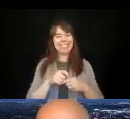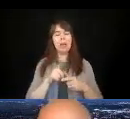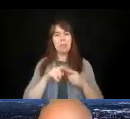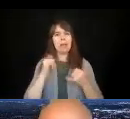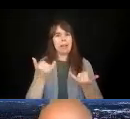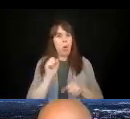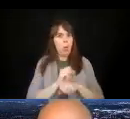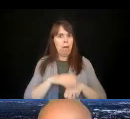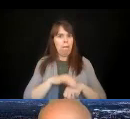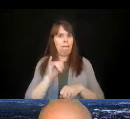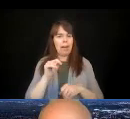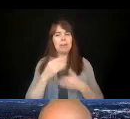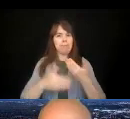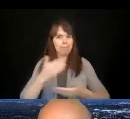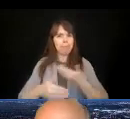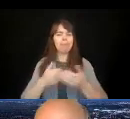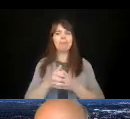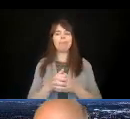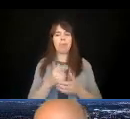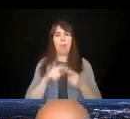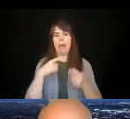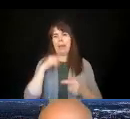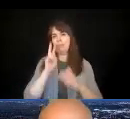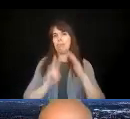direction that I foresee.